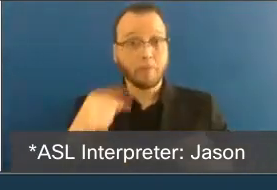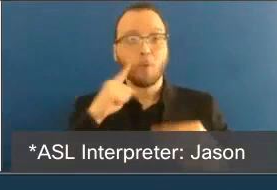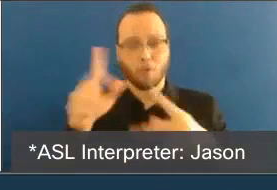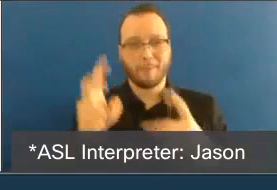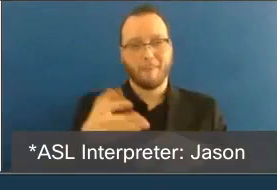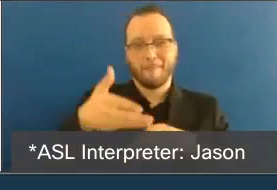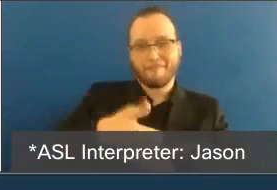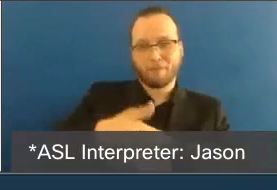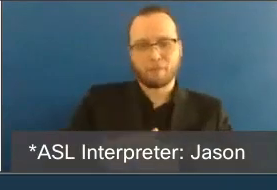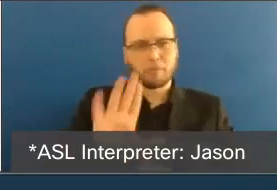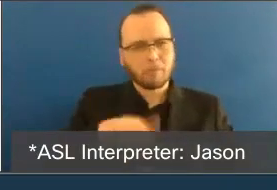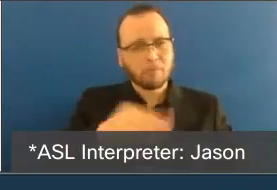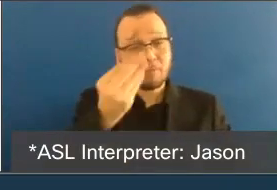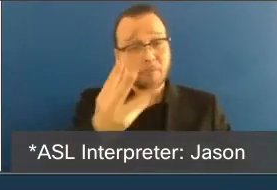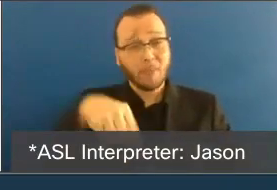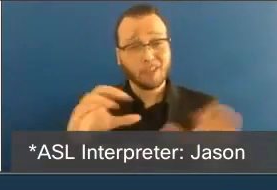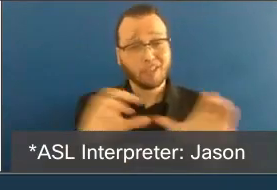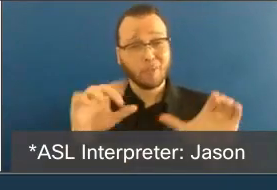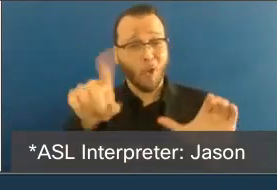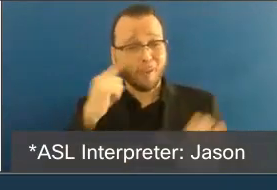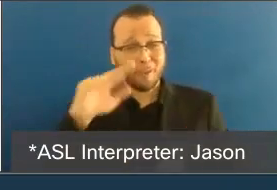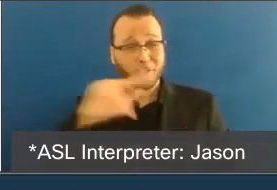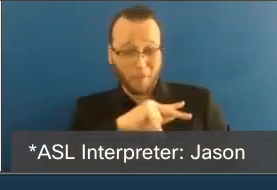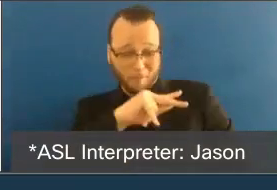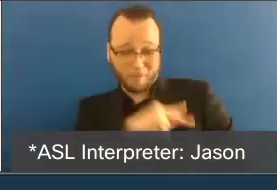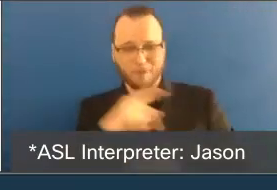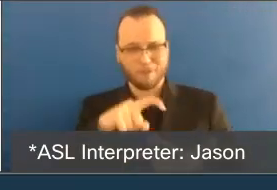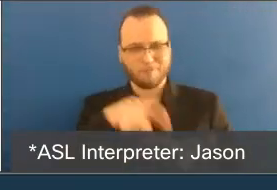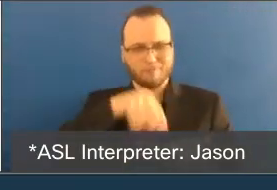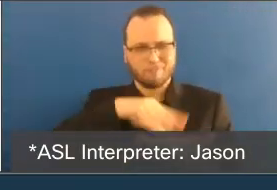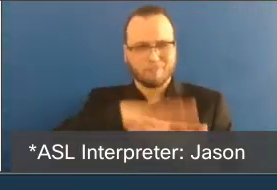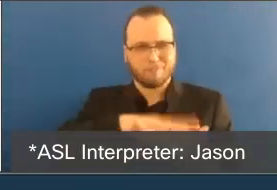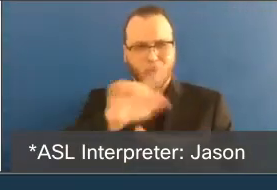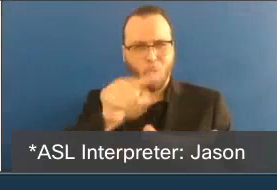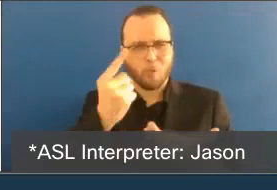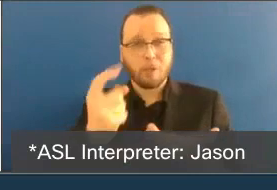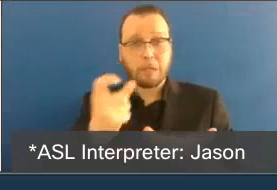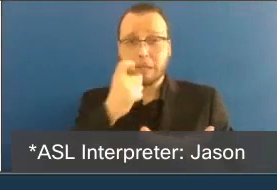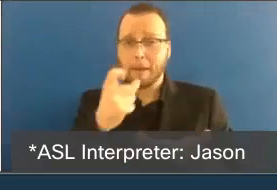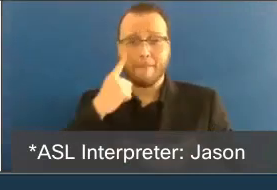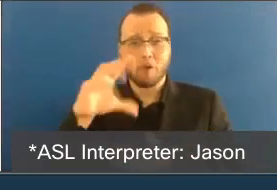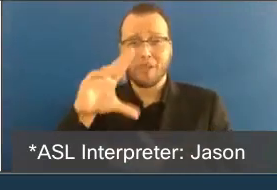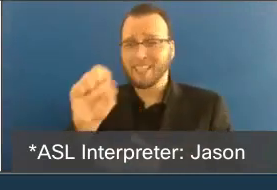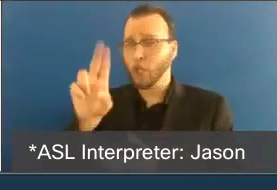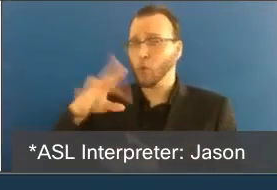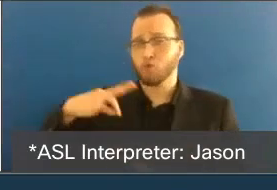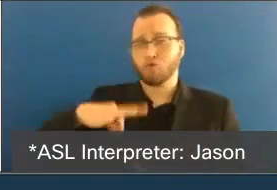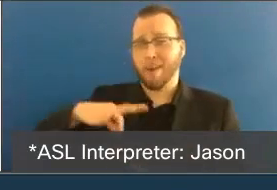webinar. Please note the certificate is for personal portfolio use only and is not for CEU credits.